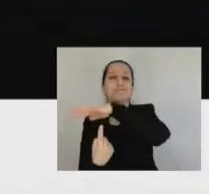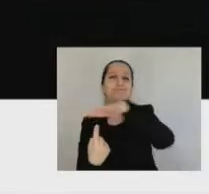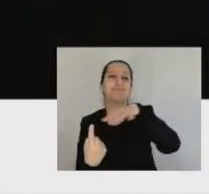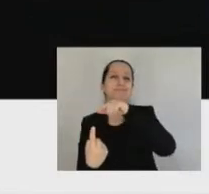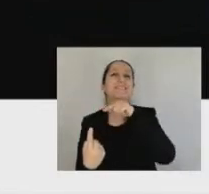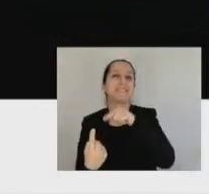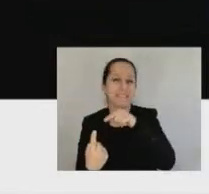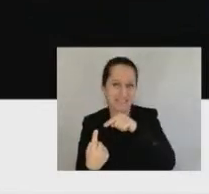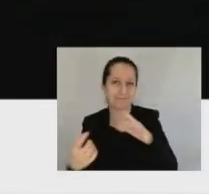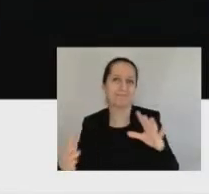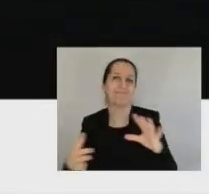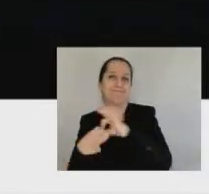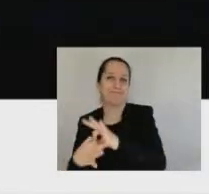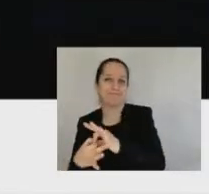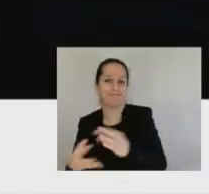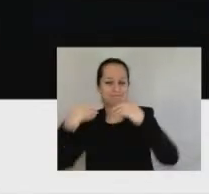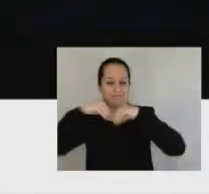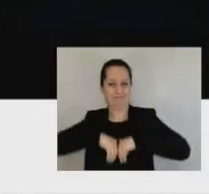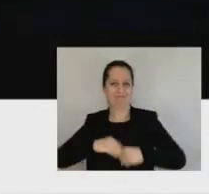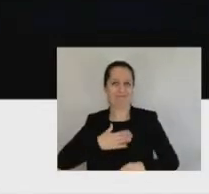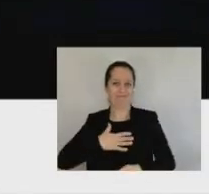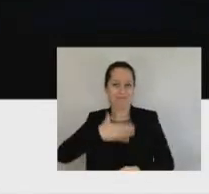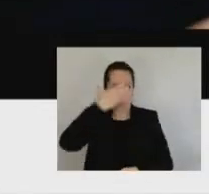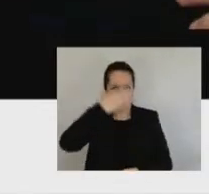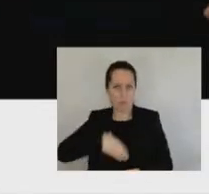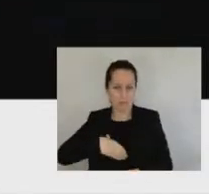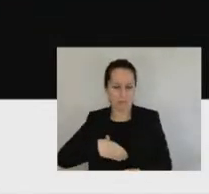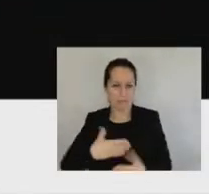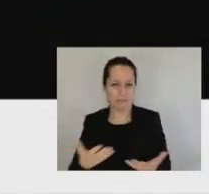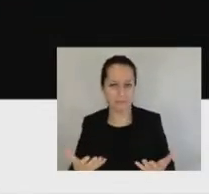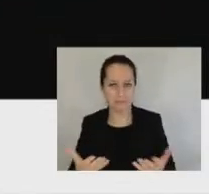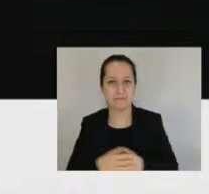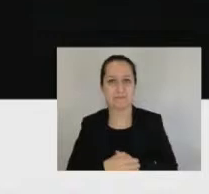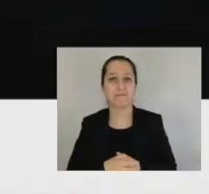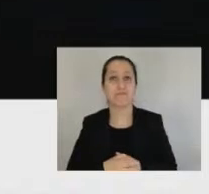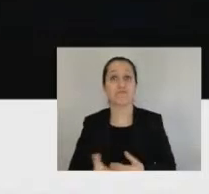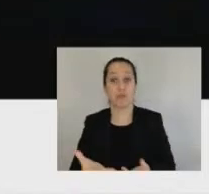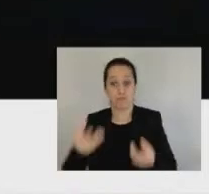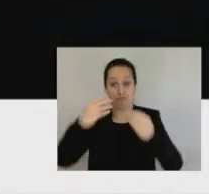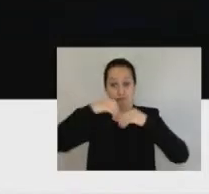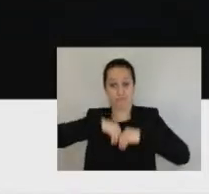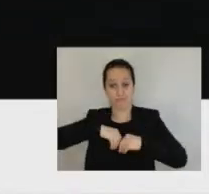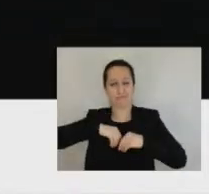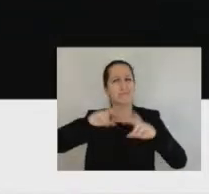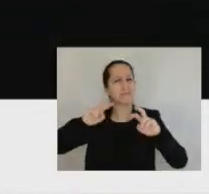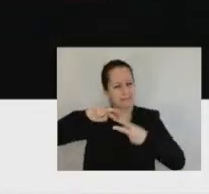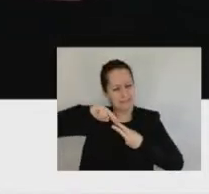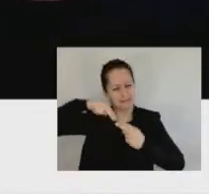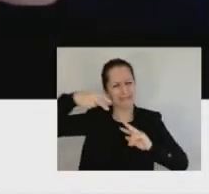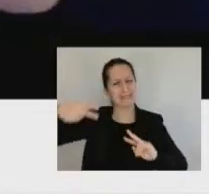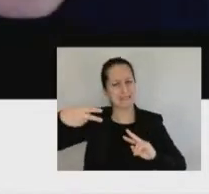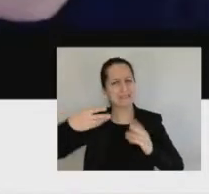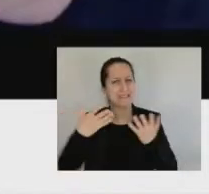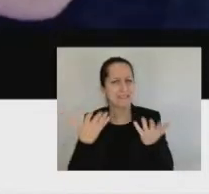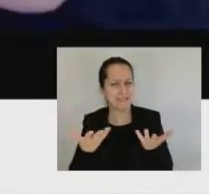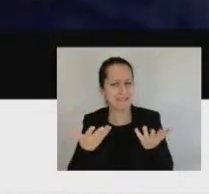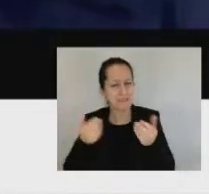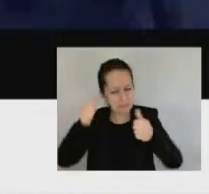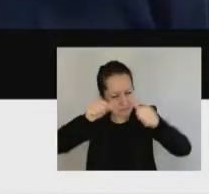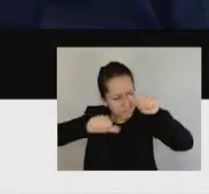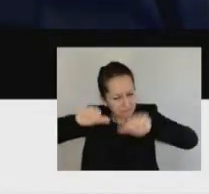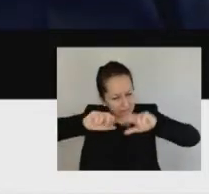Therefore, that expression of social inequalities is expressed in the biologic. And there have been